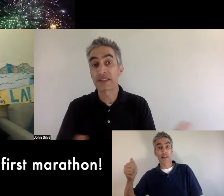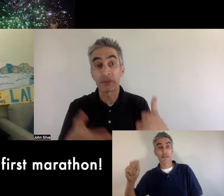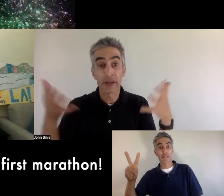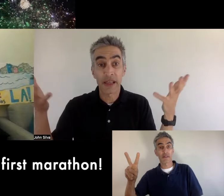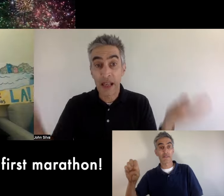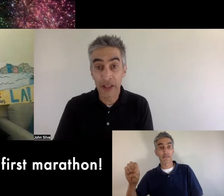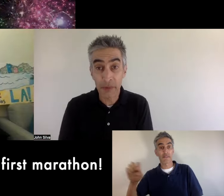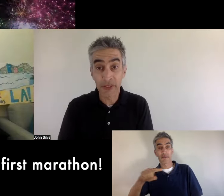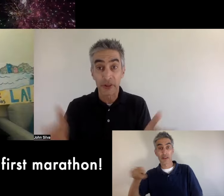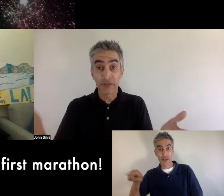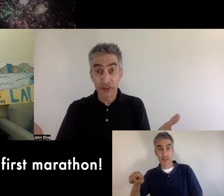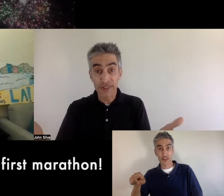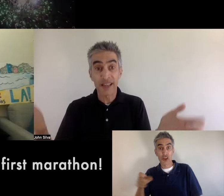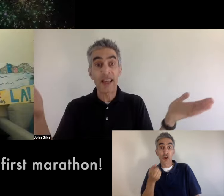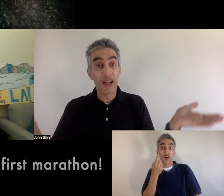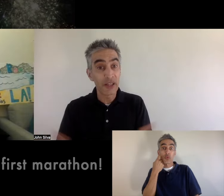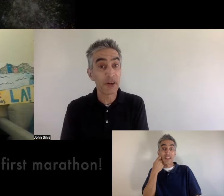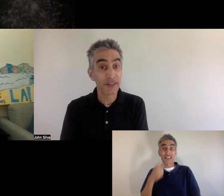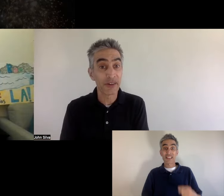today after she's recently run the LA Marathon,